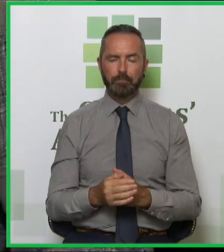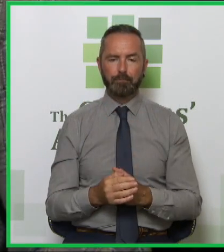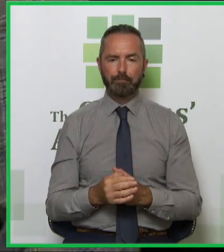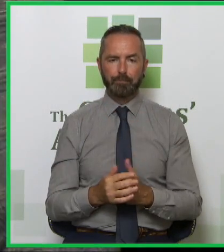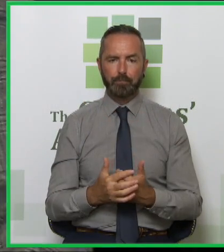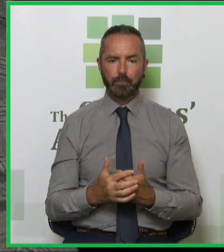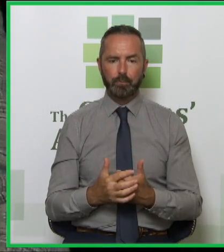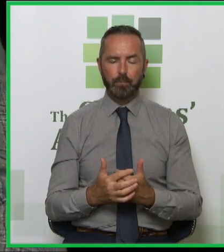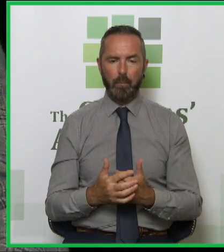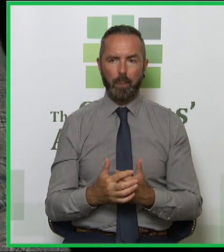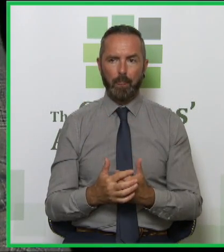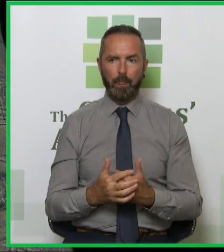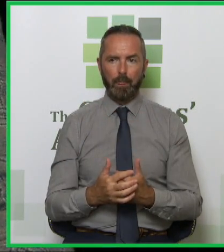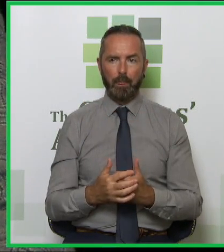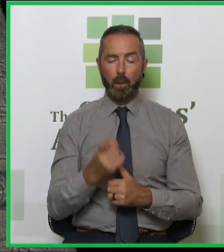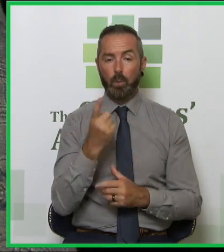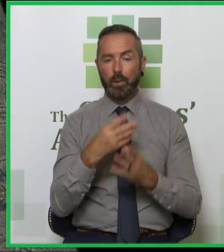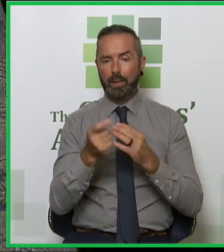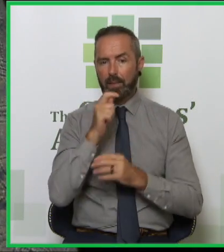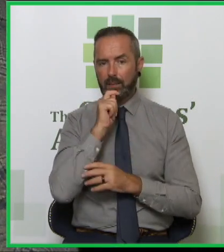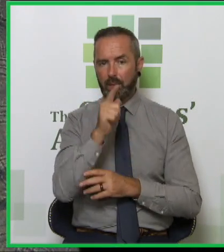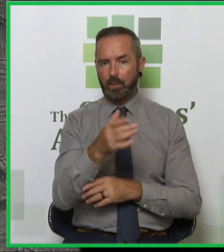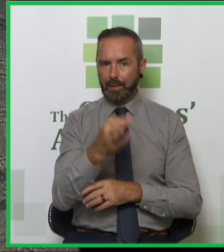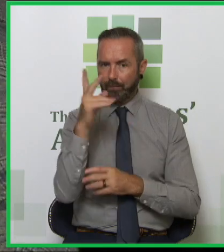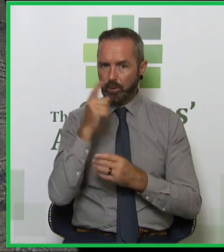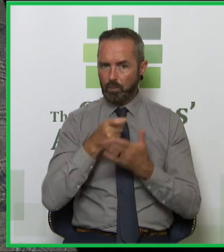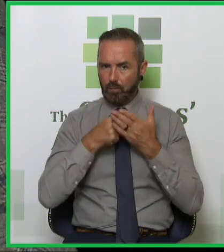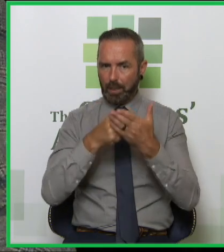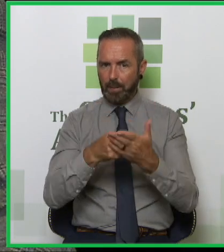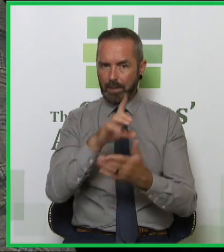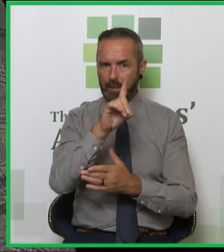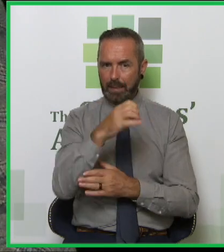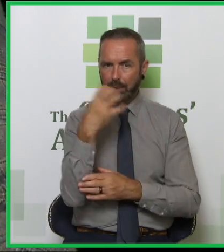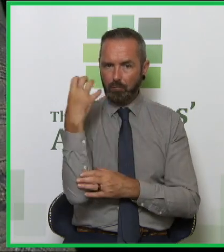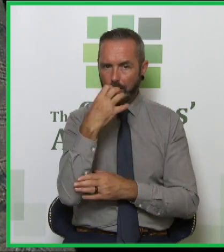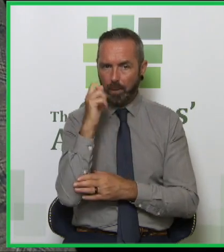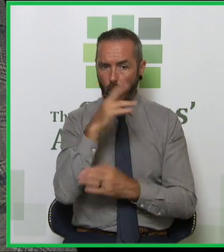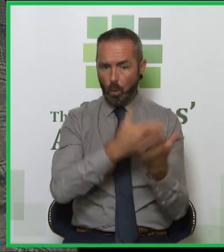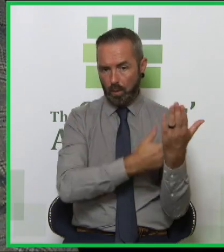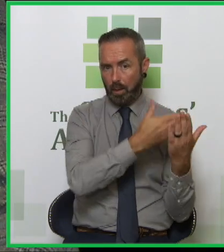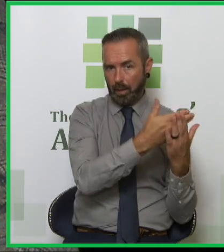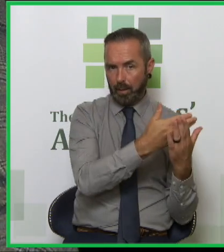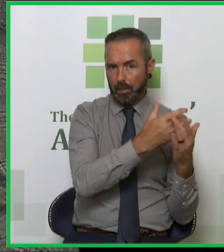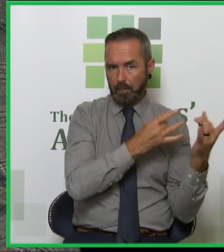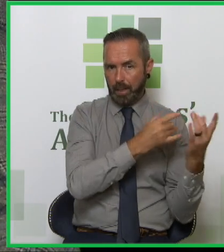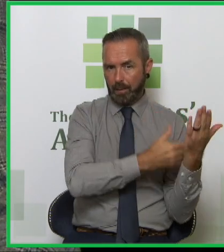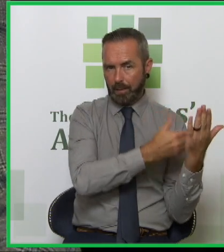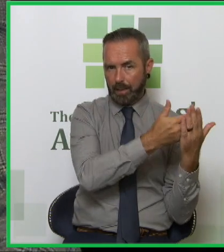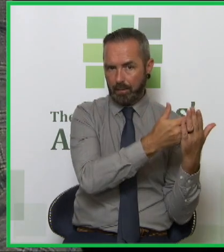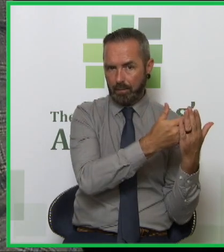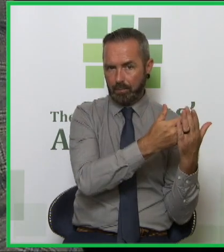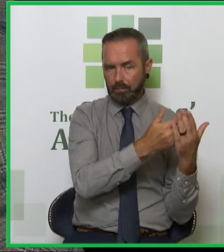would say is that if you were to recommend the decriminalization or legal regulation of drugs, and I